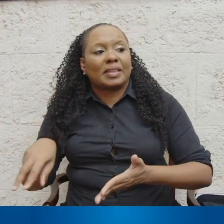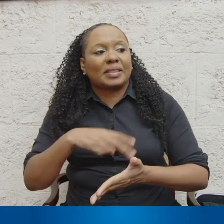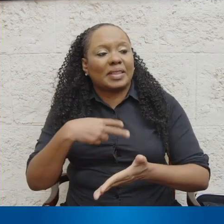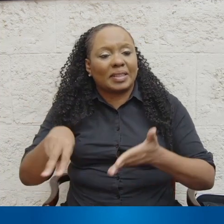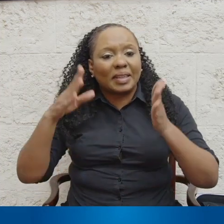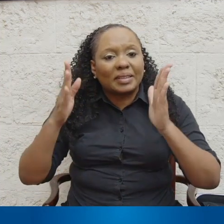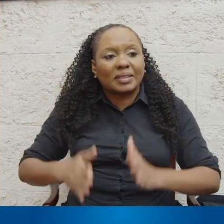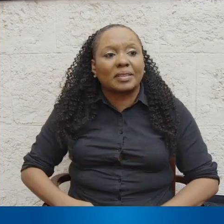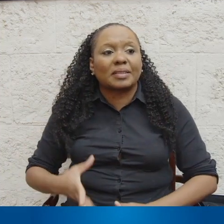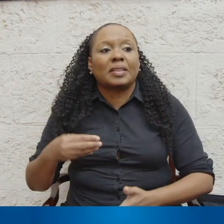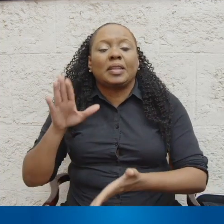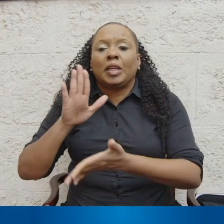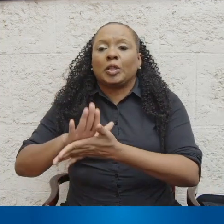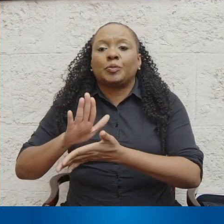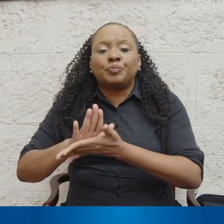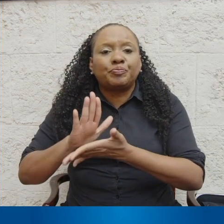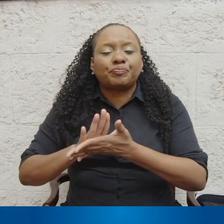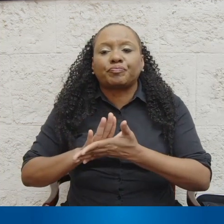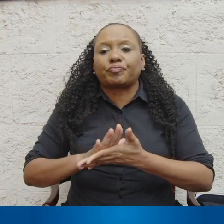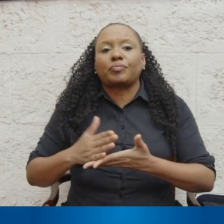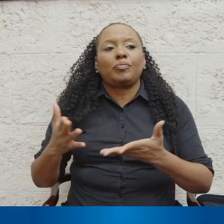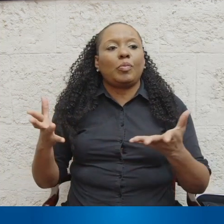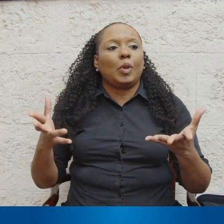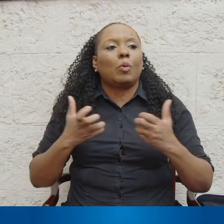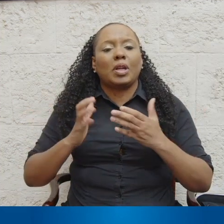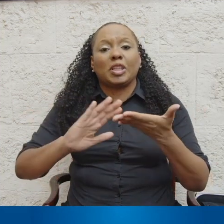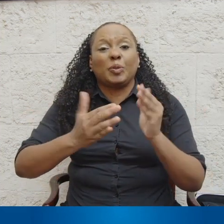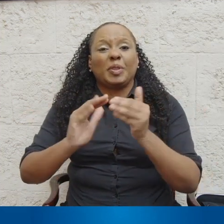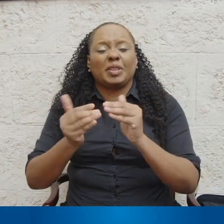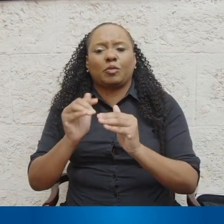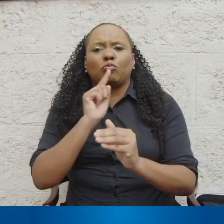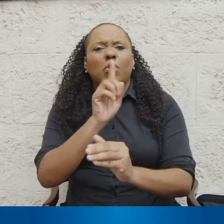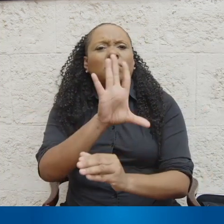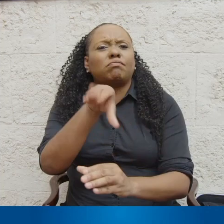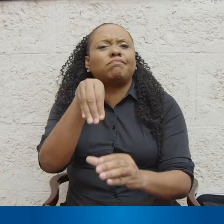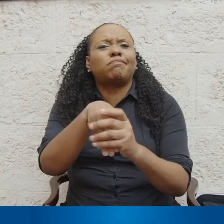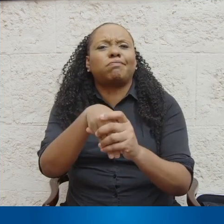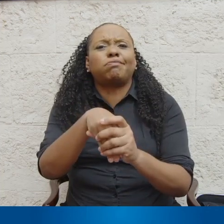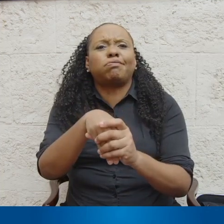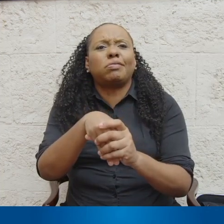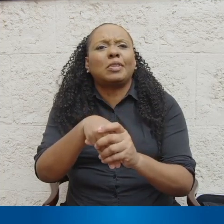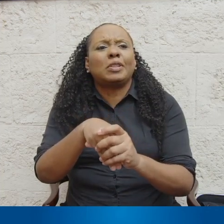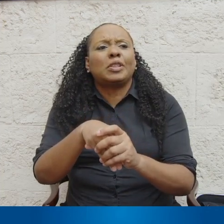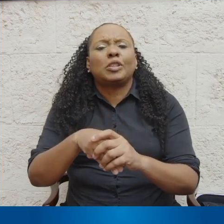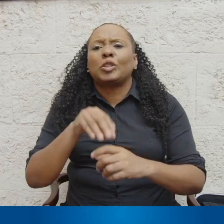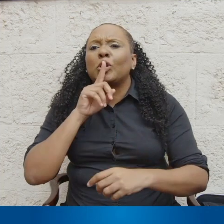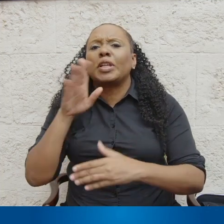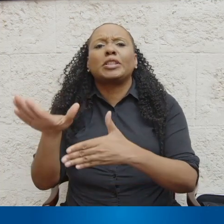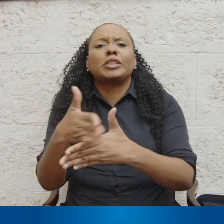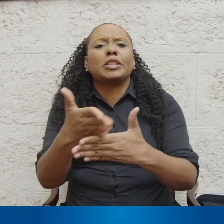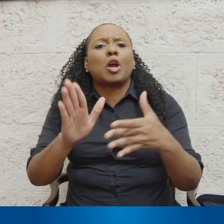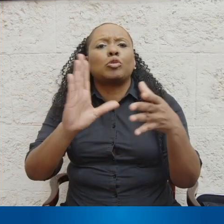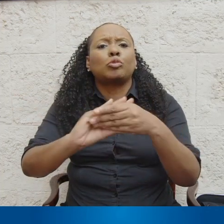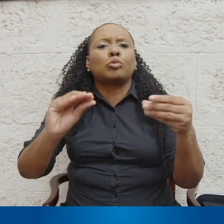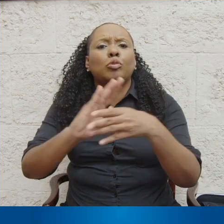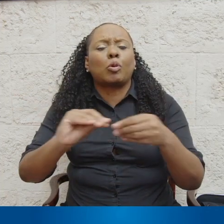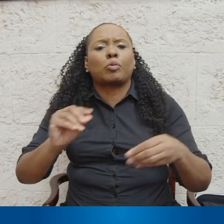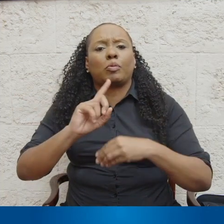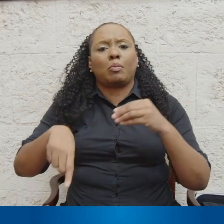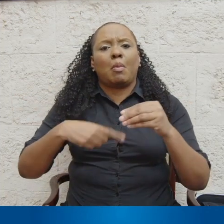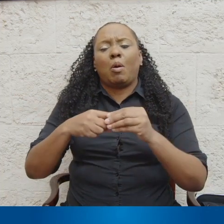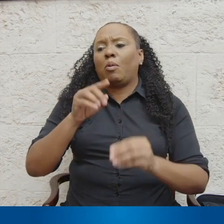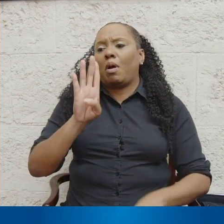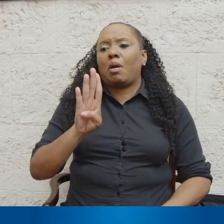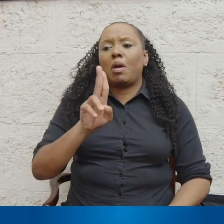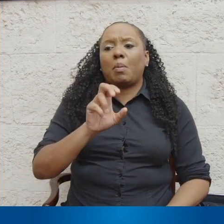of those people within the communities, we want to bring them in to also be part of telling that story as well. One of the days